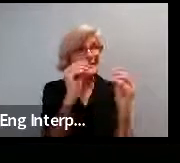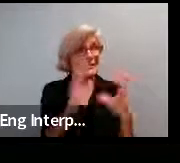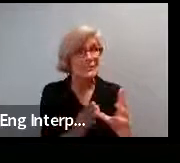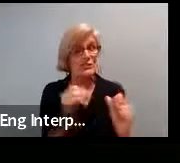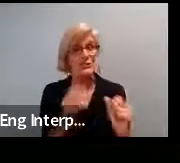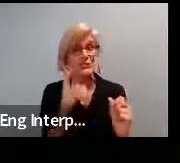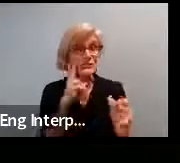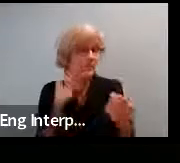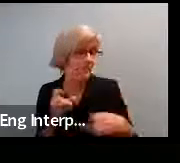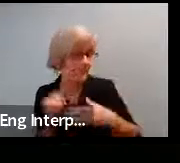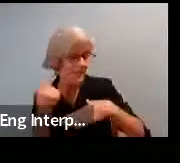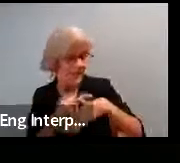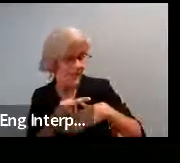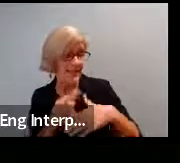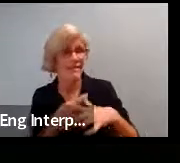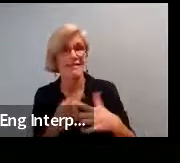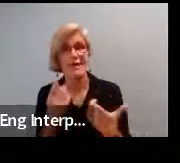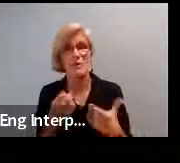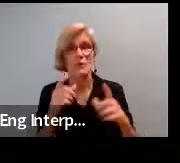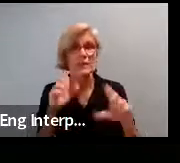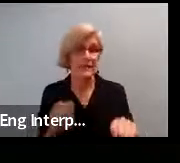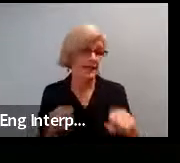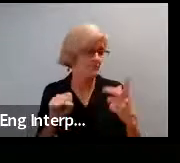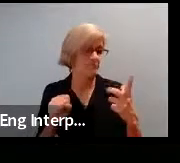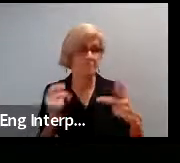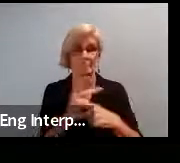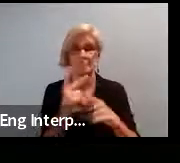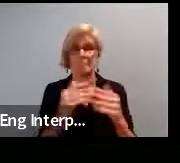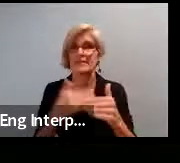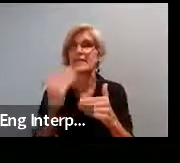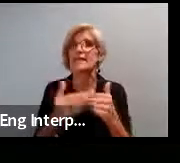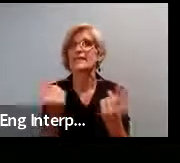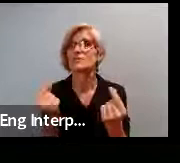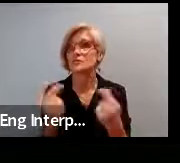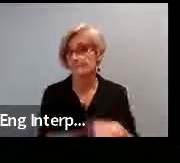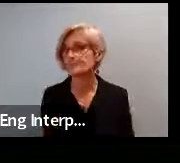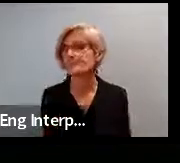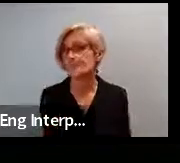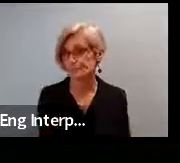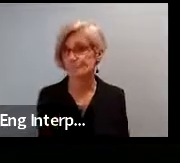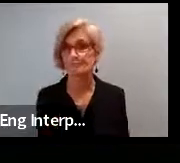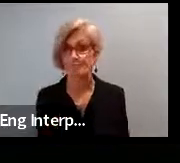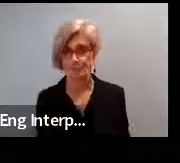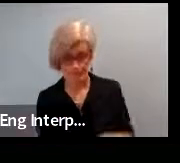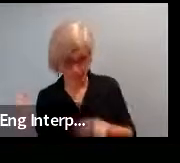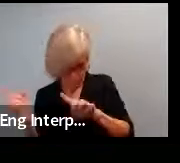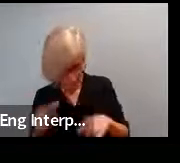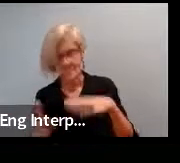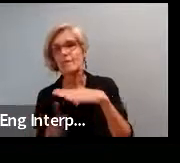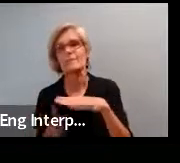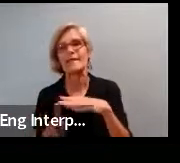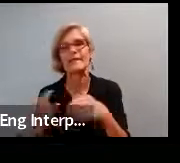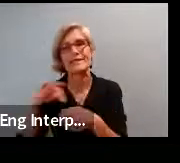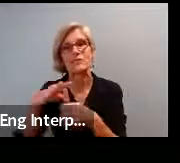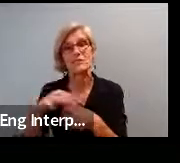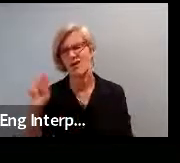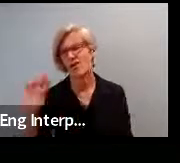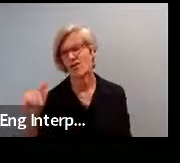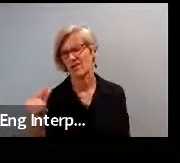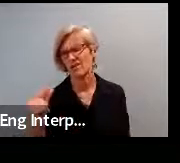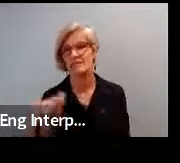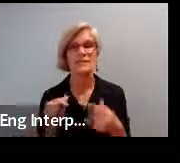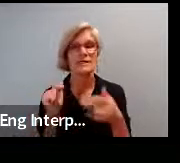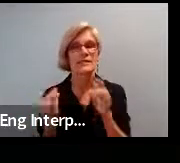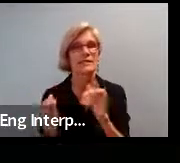Kinder Tea and create next steps from there. So when you come to the Kinder Tea in August, connect